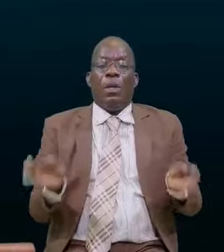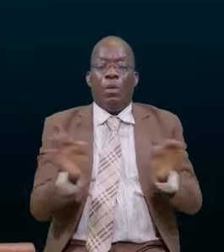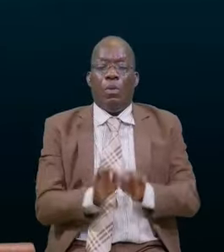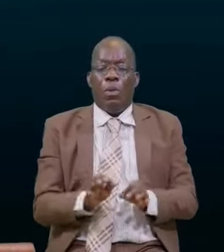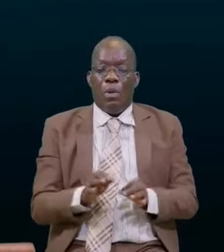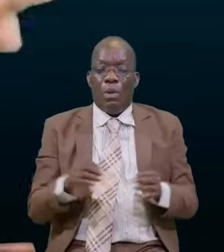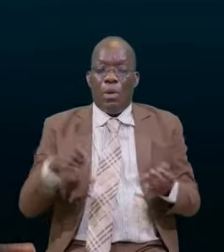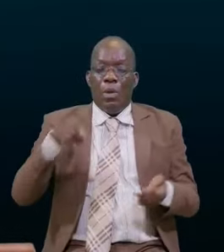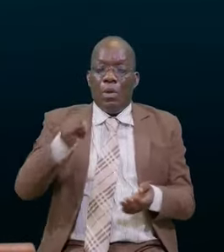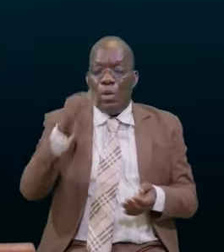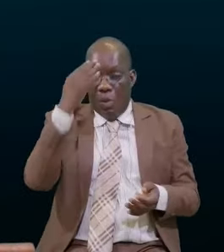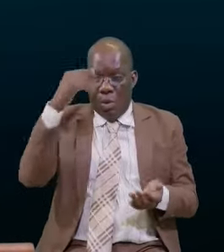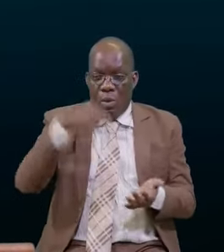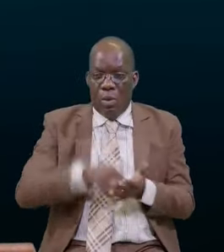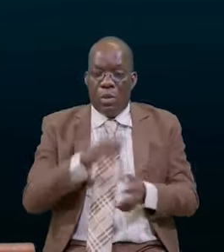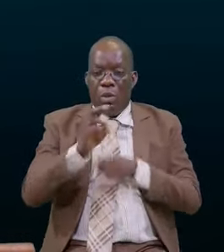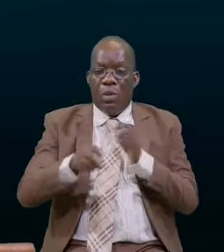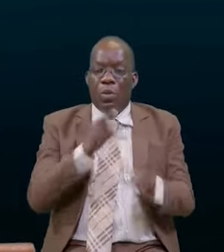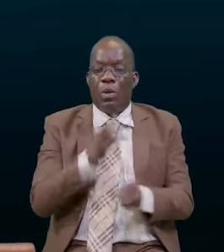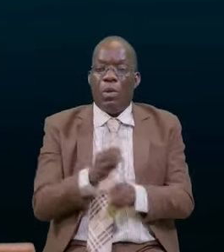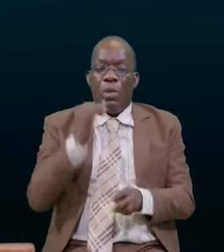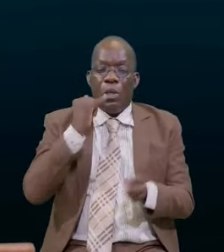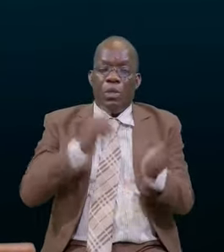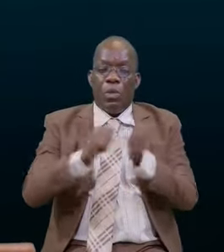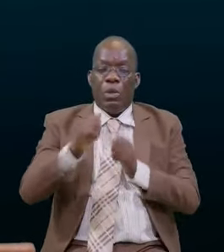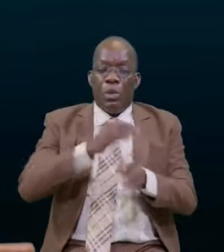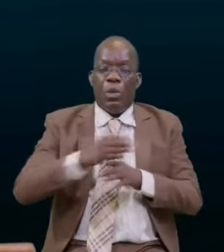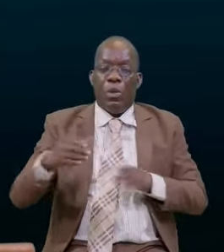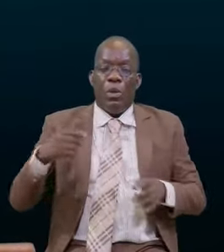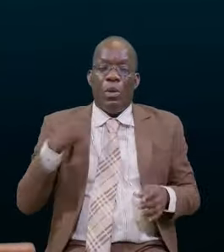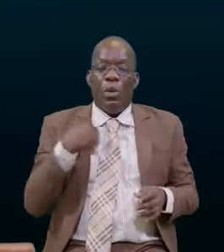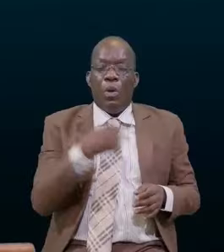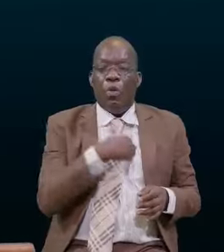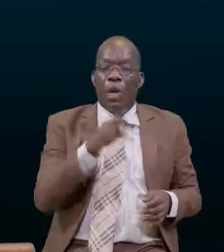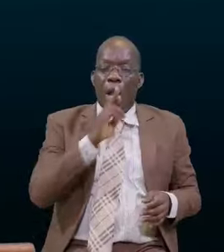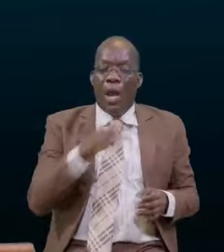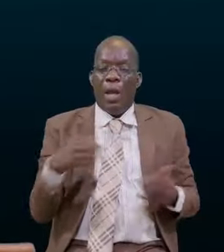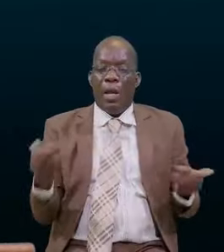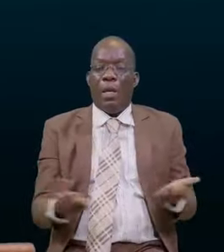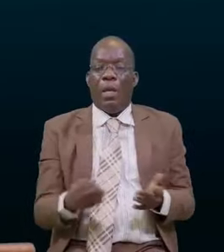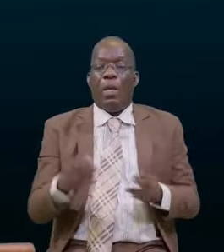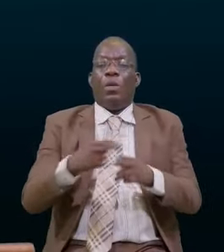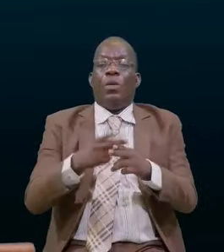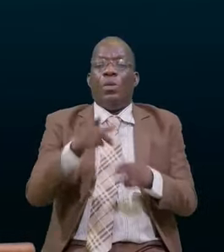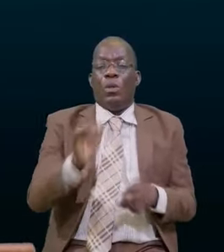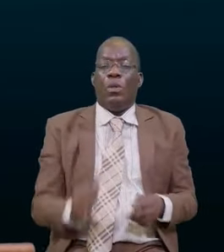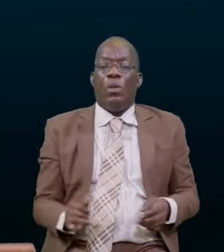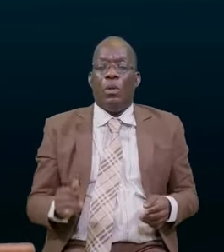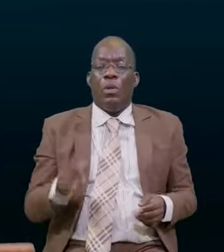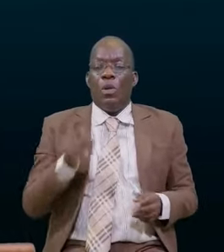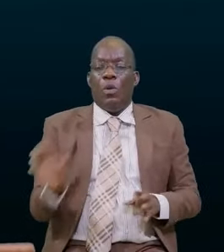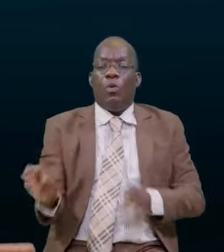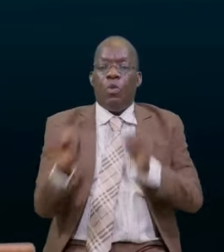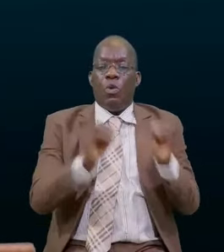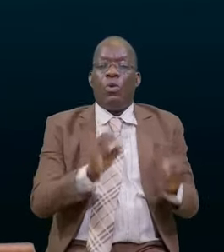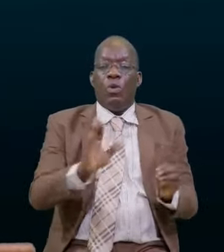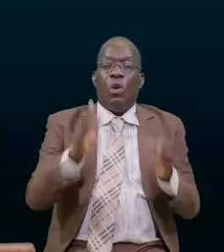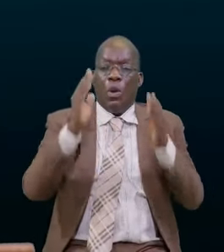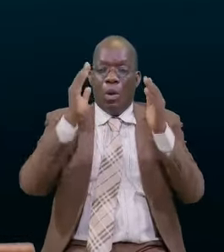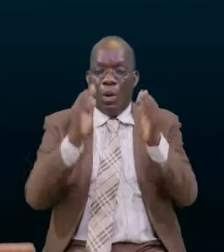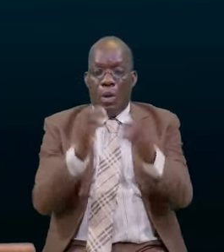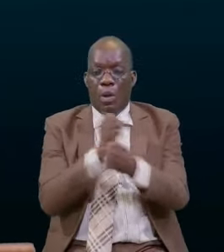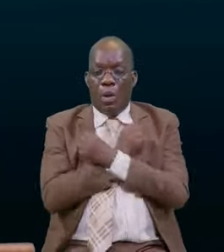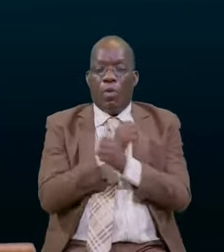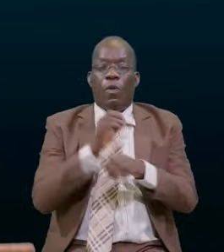is passing away we are here temporarily you must really set your affection on the things of heaven where